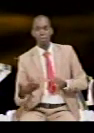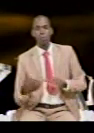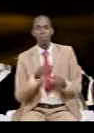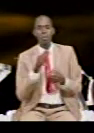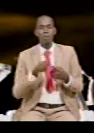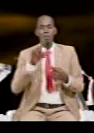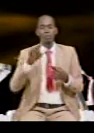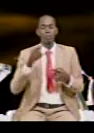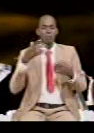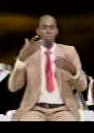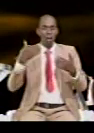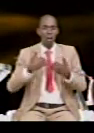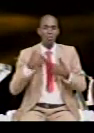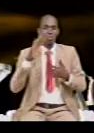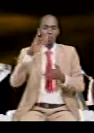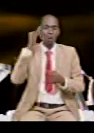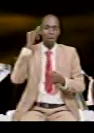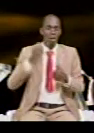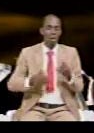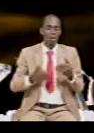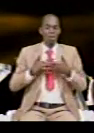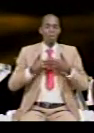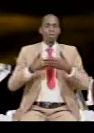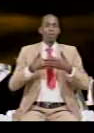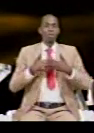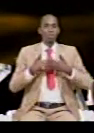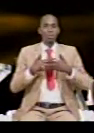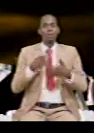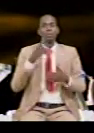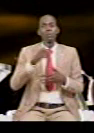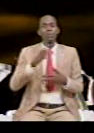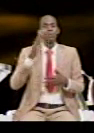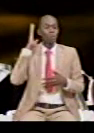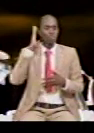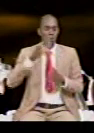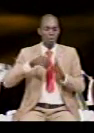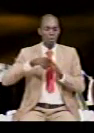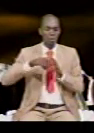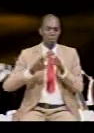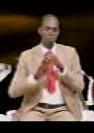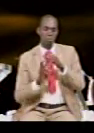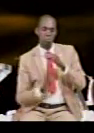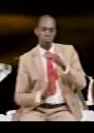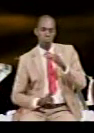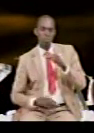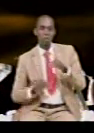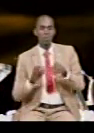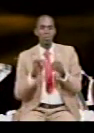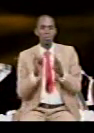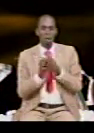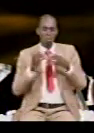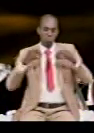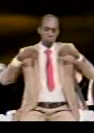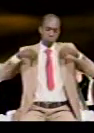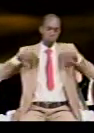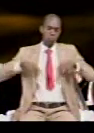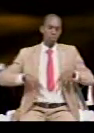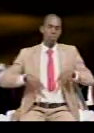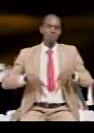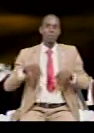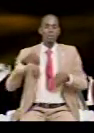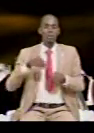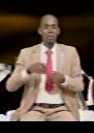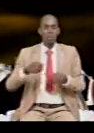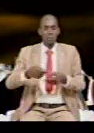breath, you will sink in dark despair to the region of the